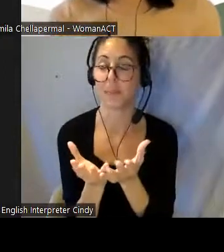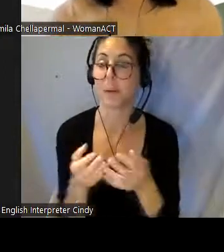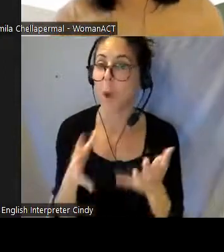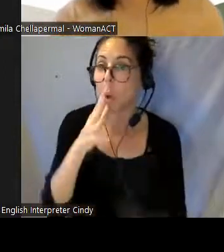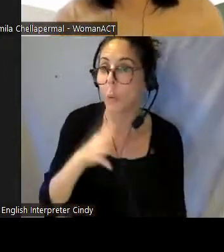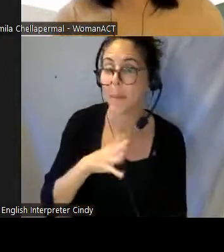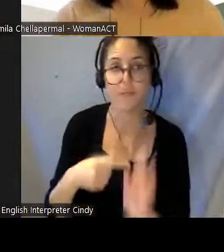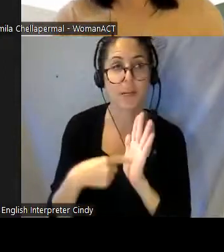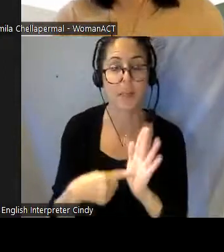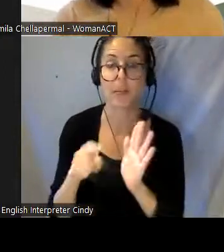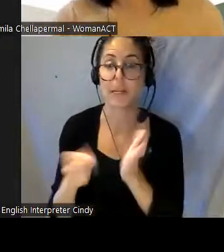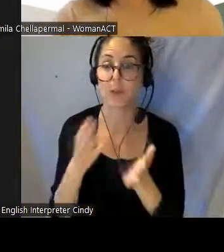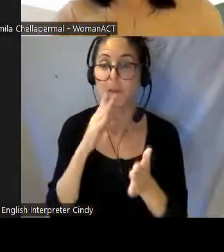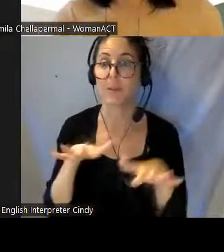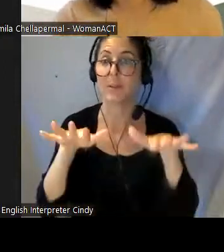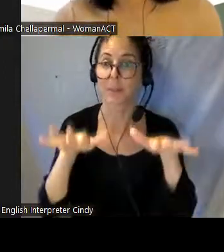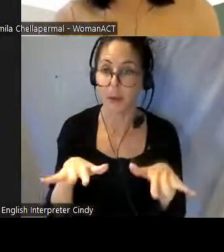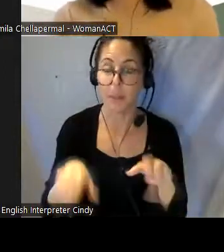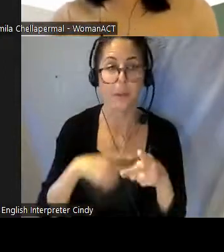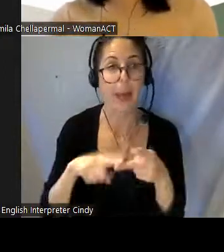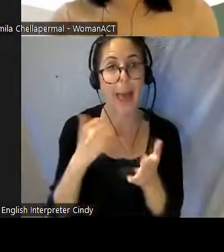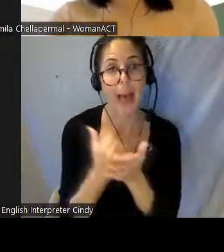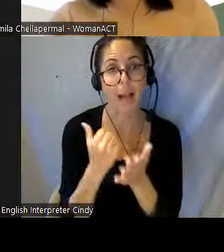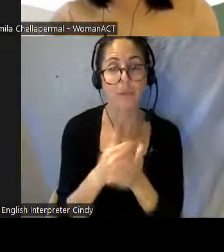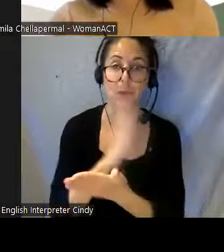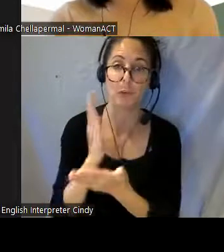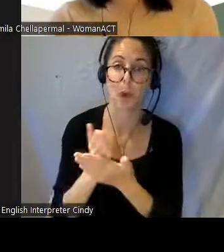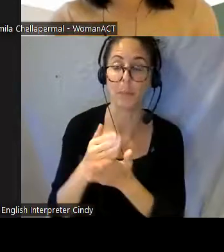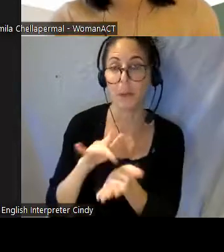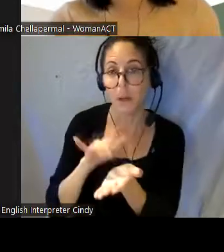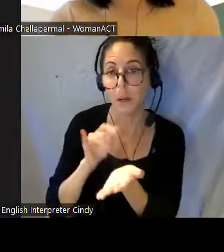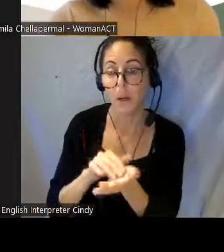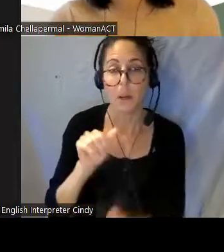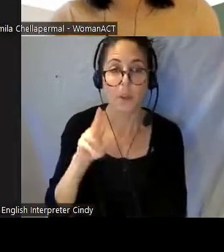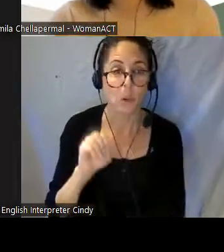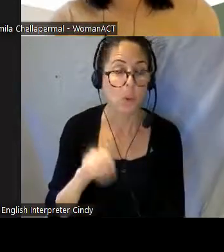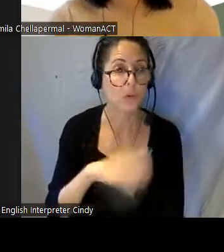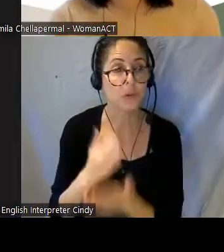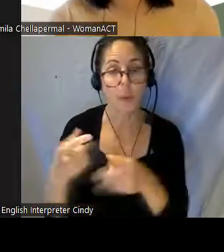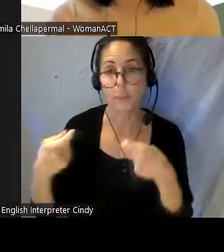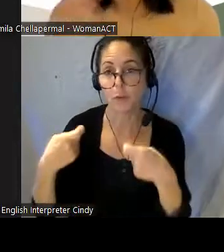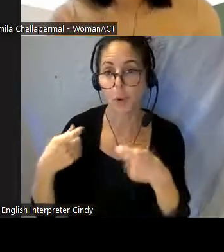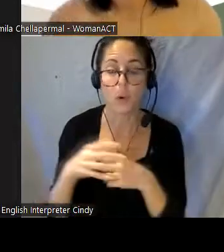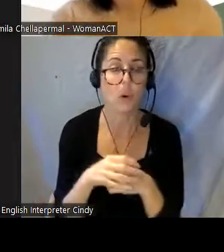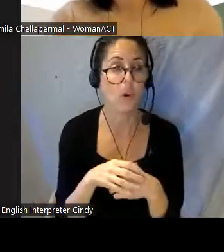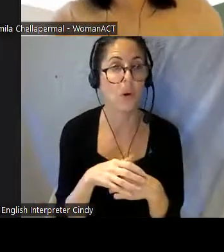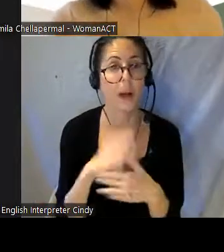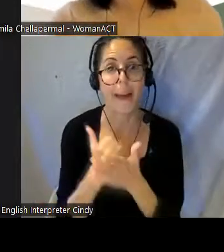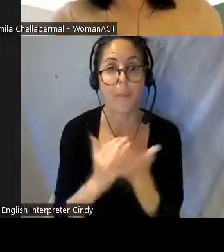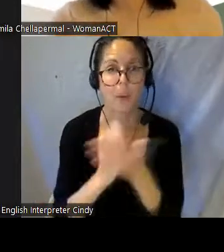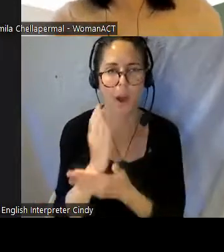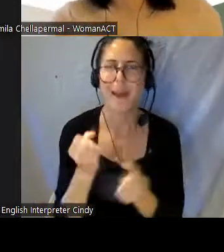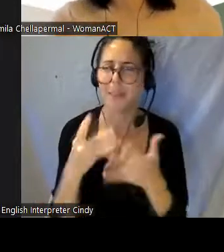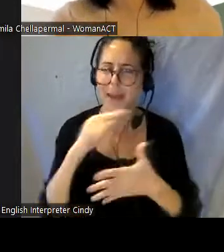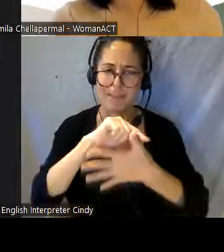needed settlement services, they needed help with the abuse, they needed help with the control, they needed help with their rights. So a lot of intersecting